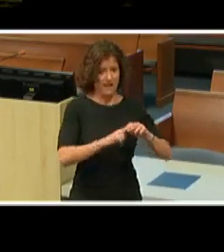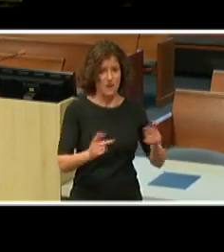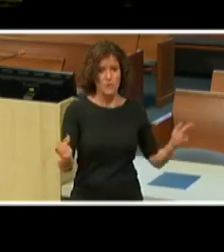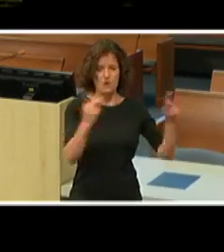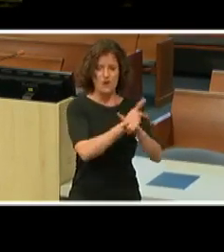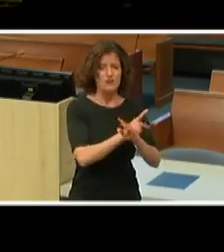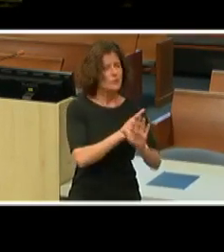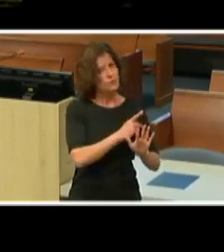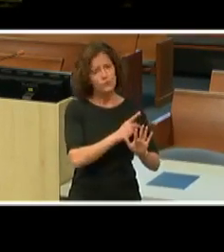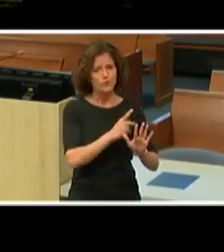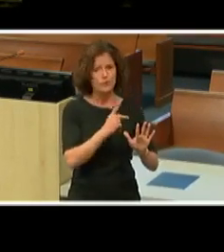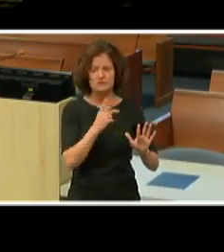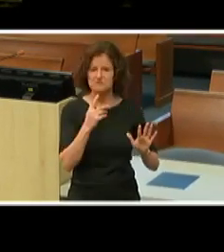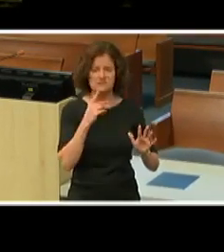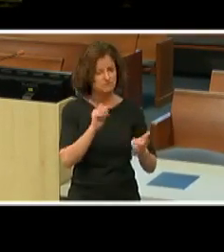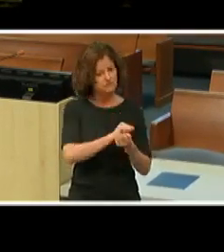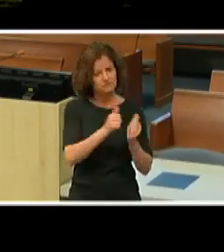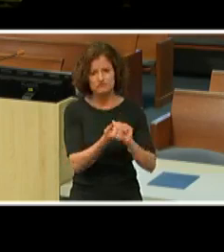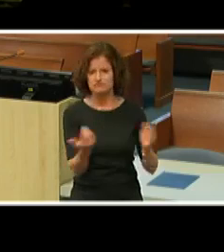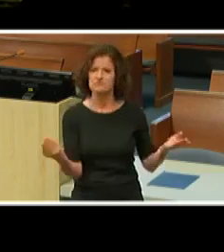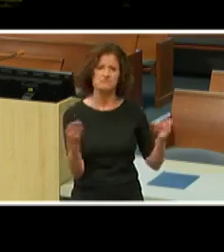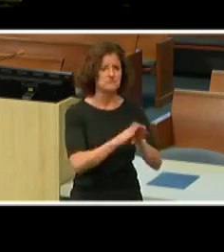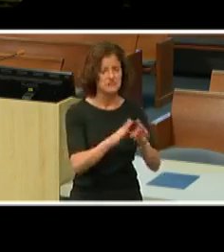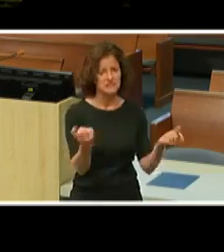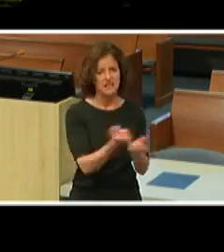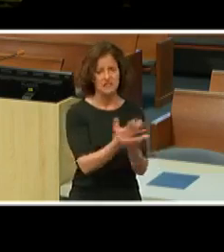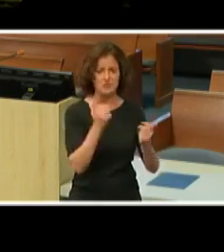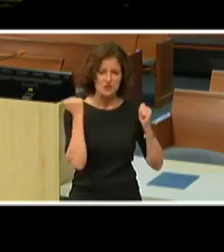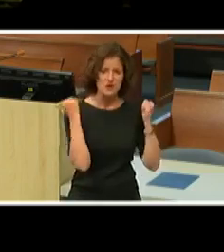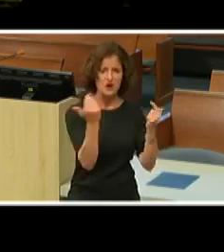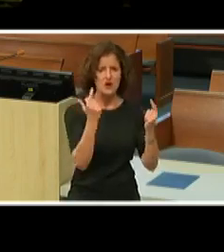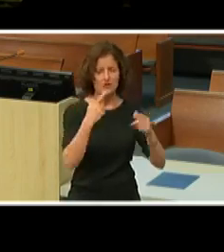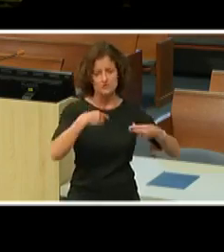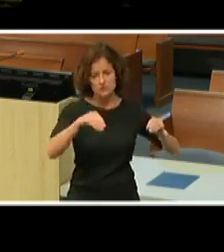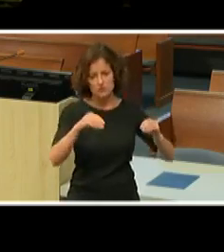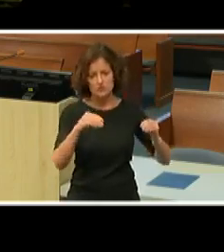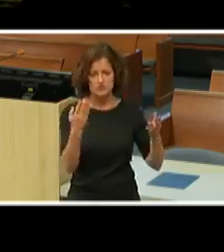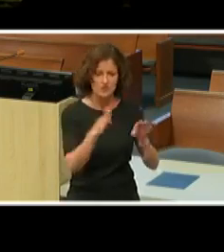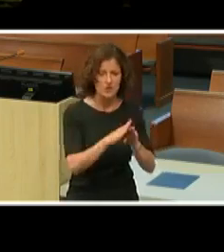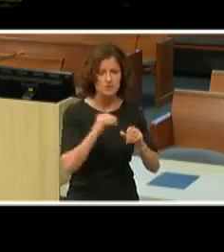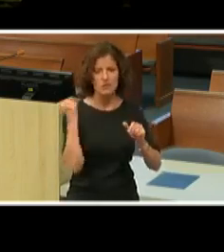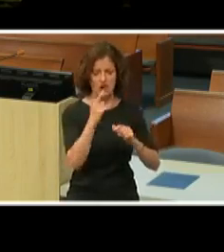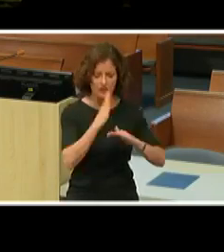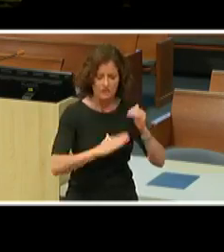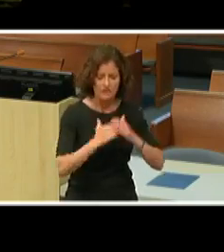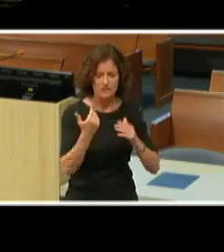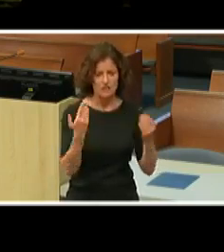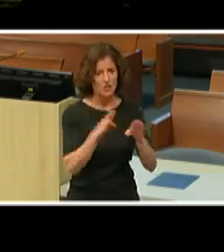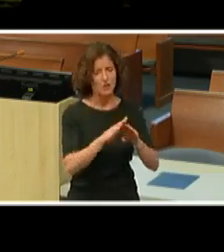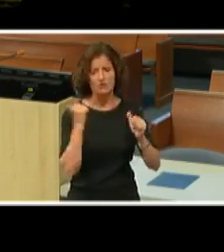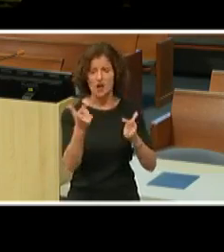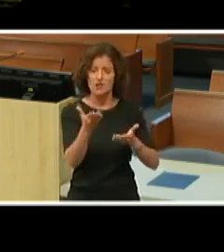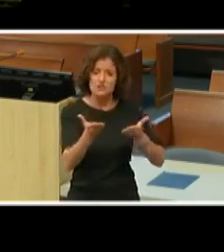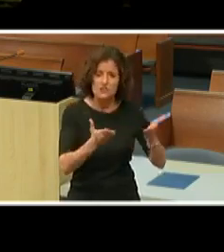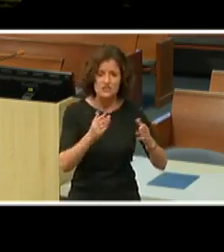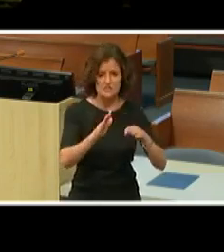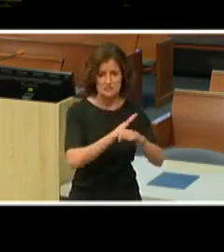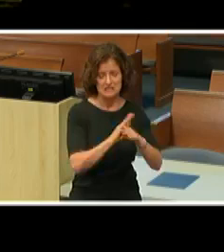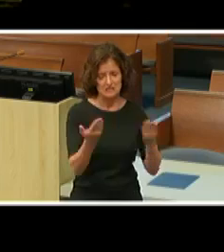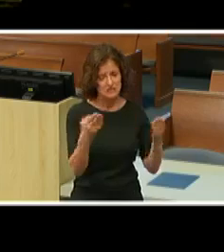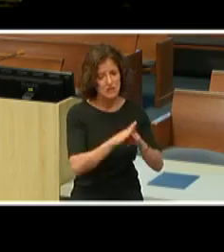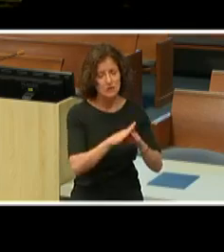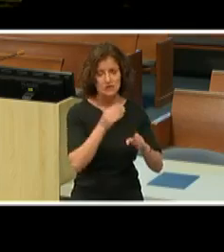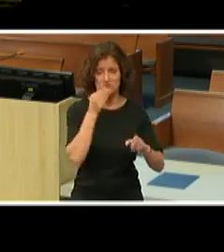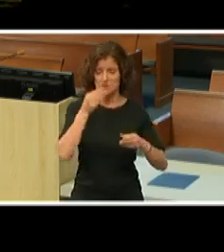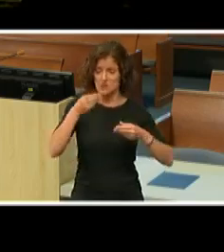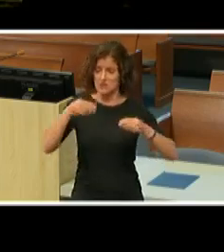you pretty much have to go to complete shutdown where all retail is closed, all construction is closed, all service industry is closed. You keep grocery